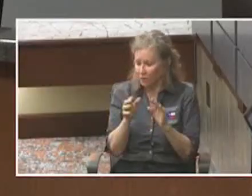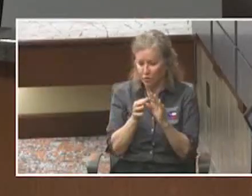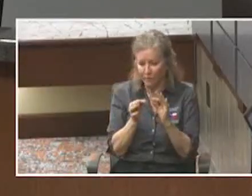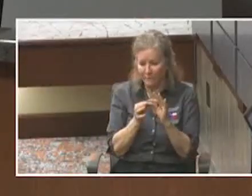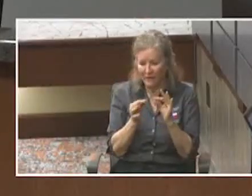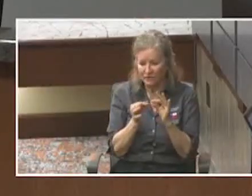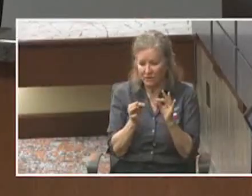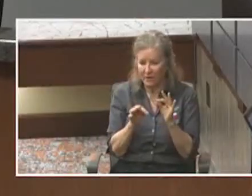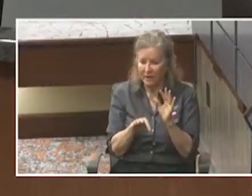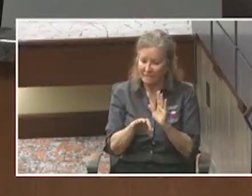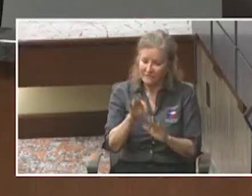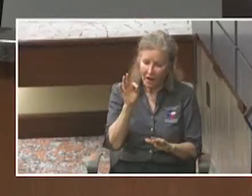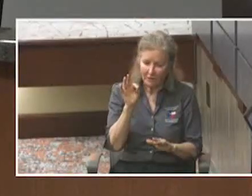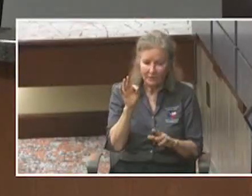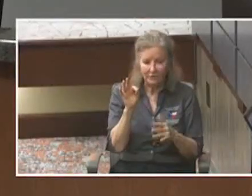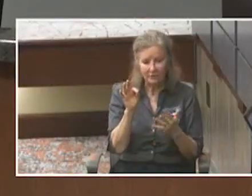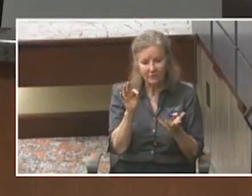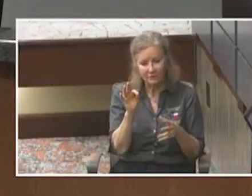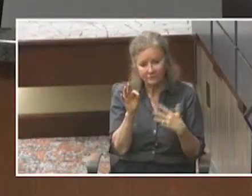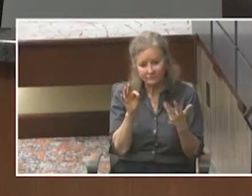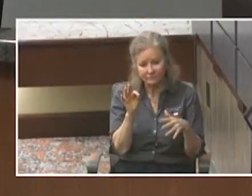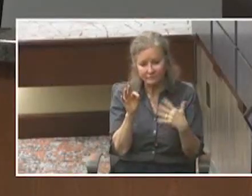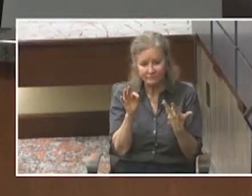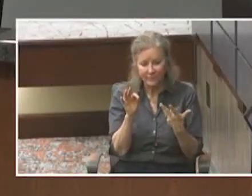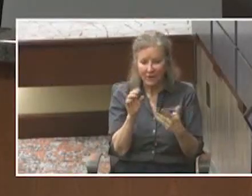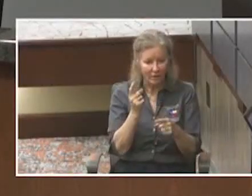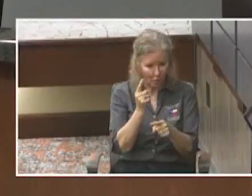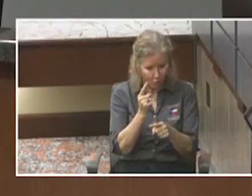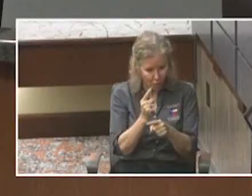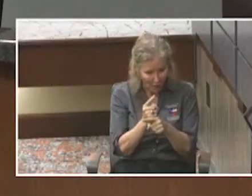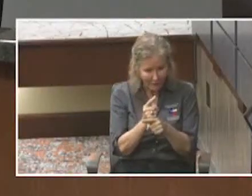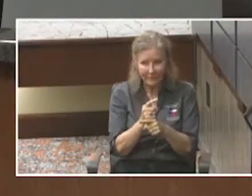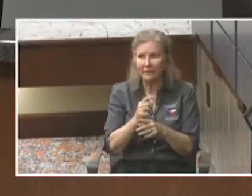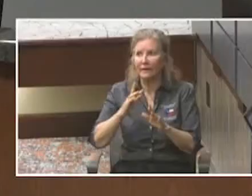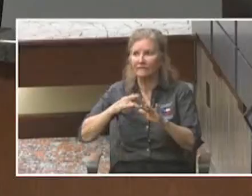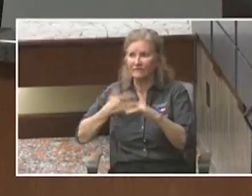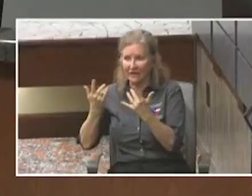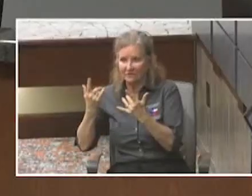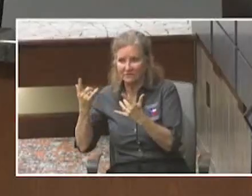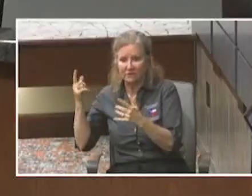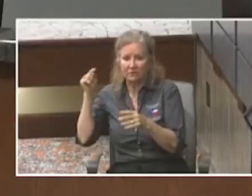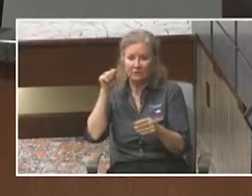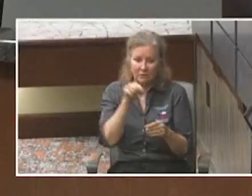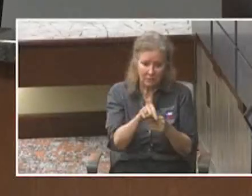of finding that Goldilocks zone for bookings with the Foster.